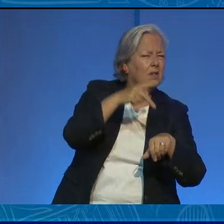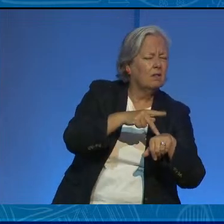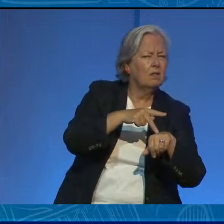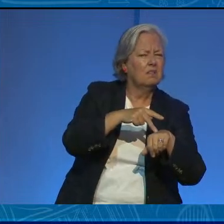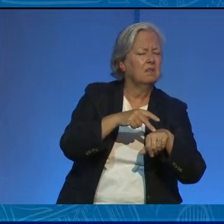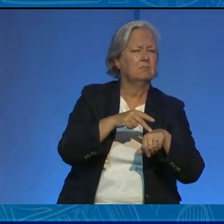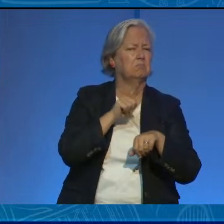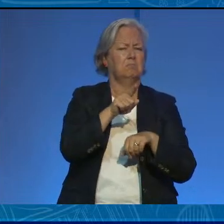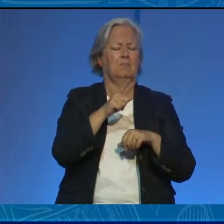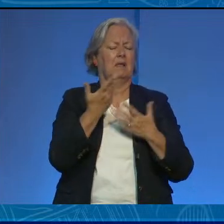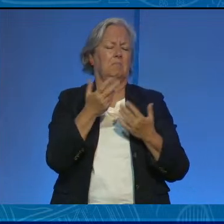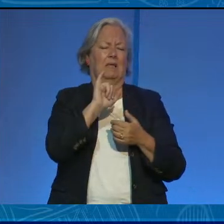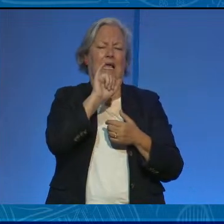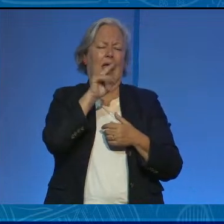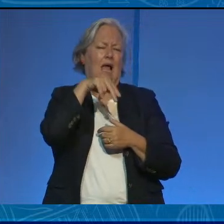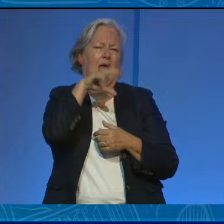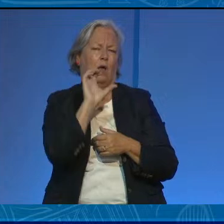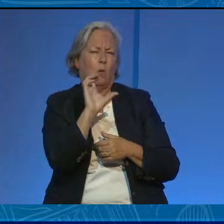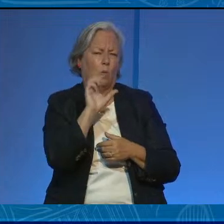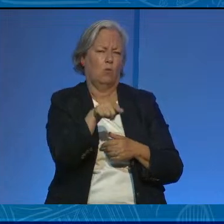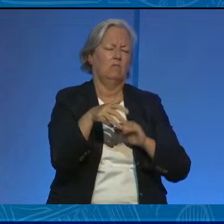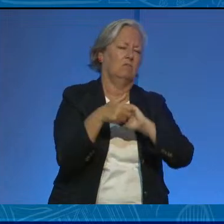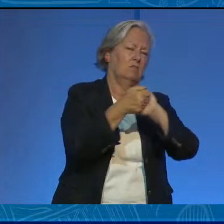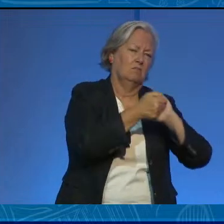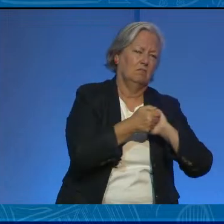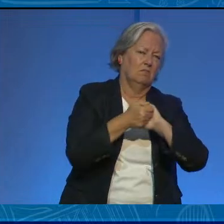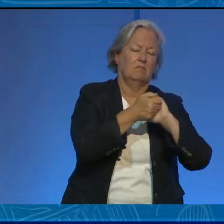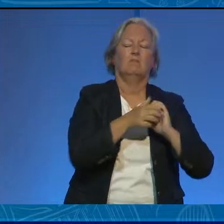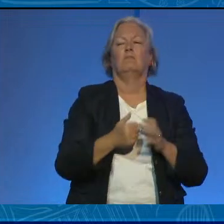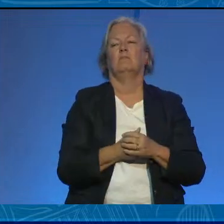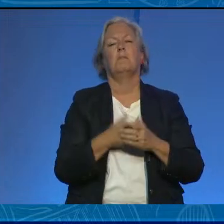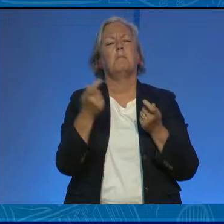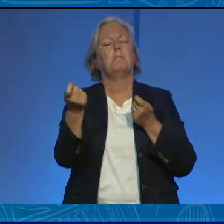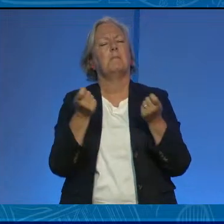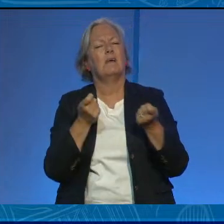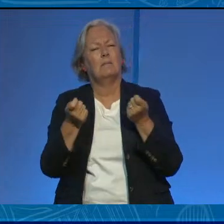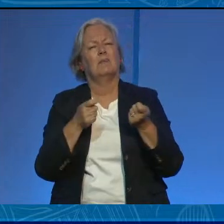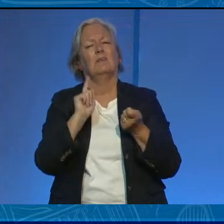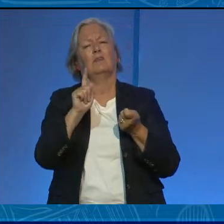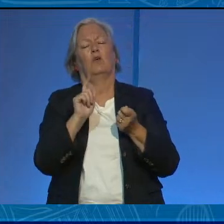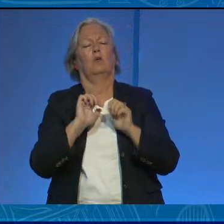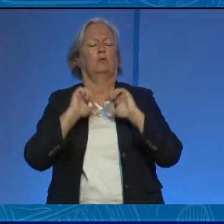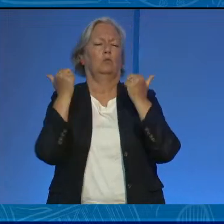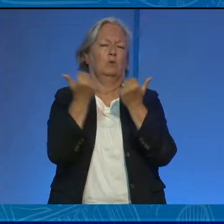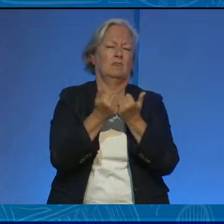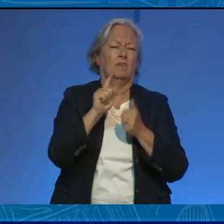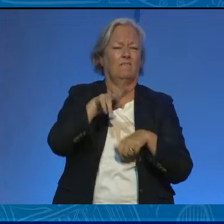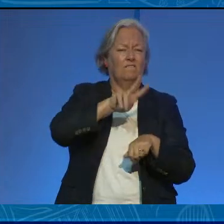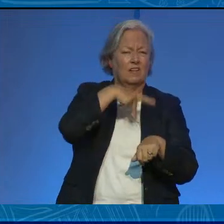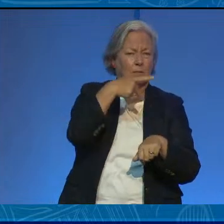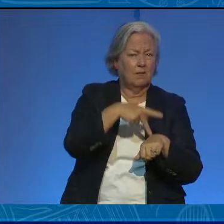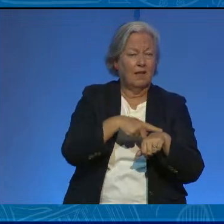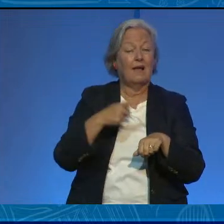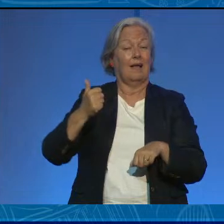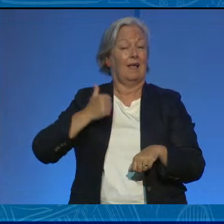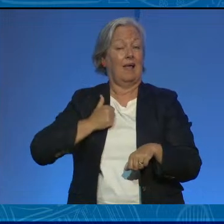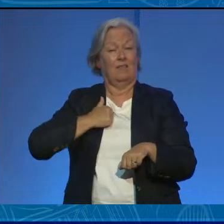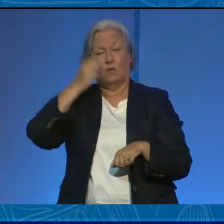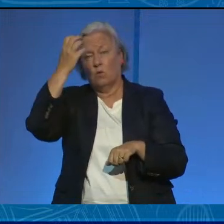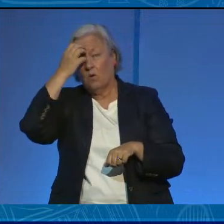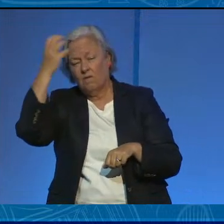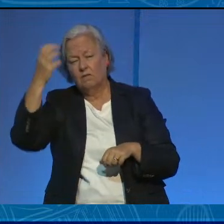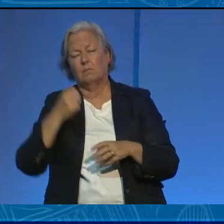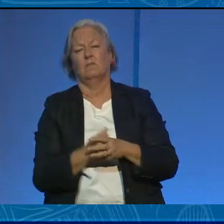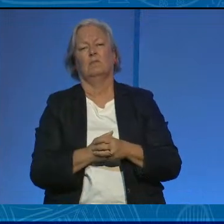Carriers Incorporated, UNIDO, Management Association of the Philippines, the Government of Canada,